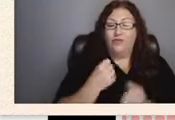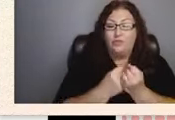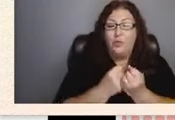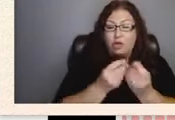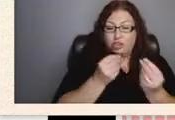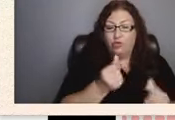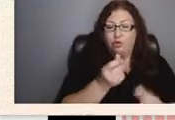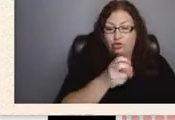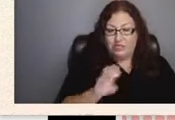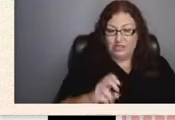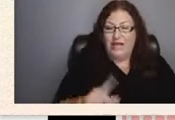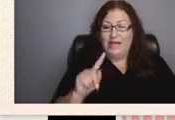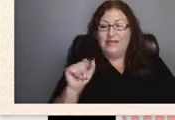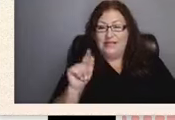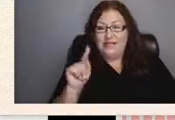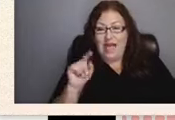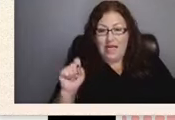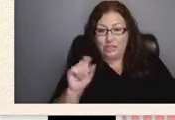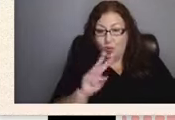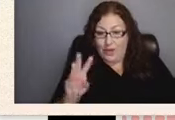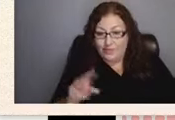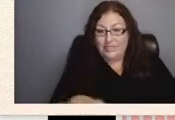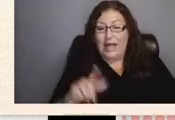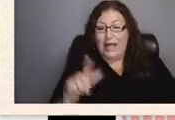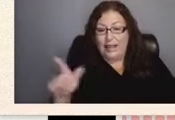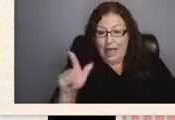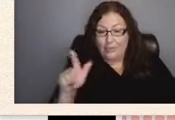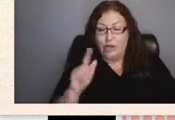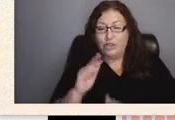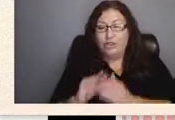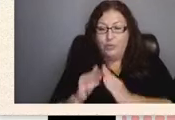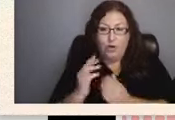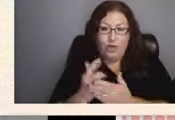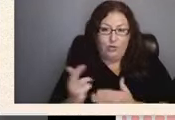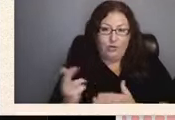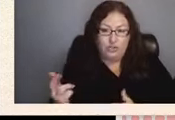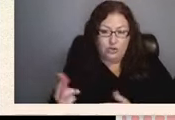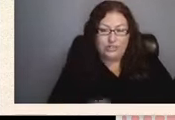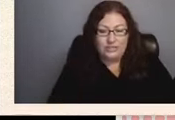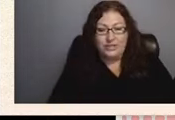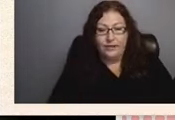transition? TAT's website, libraries, and community resources.